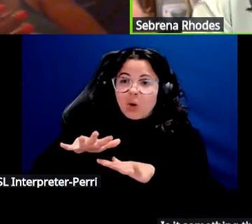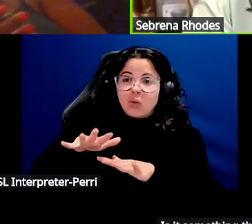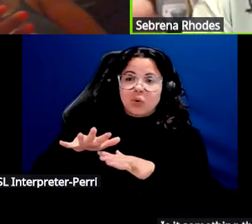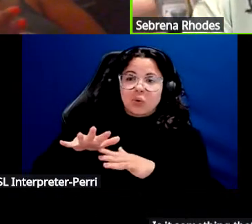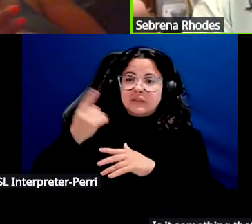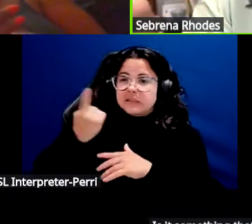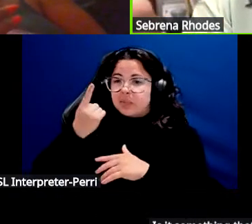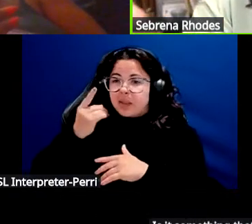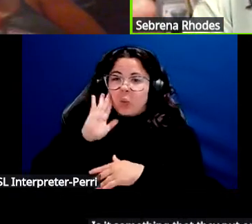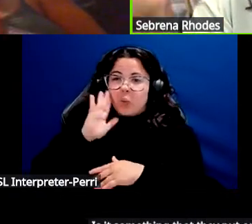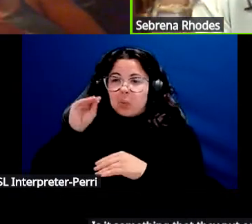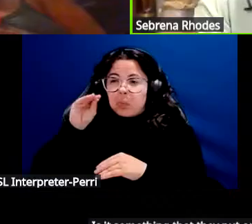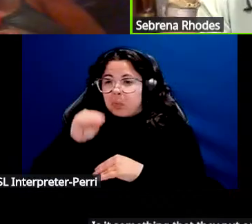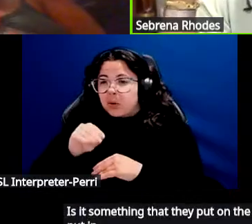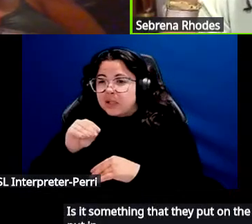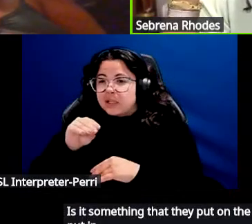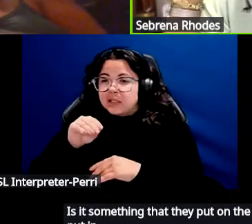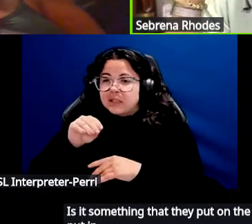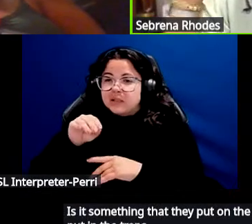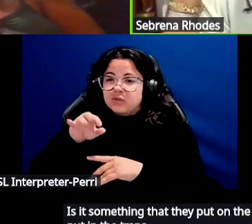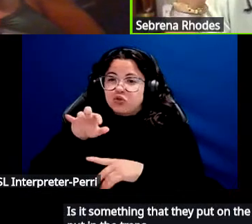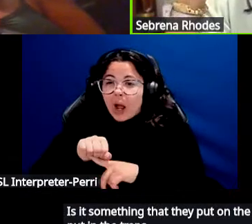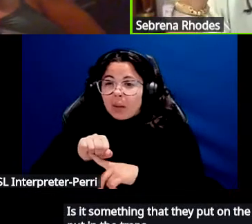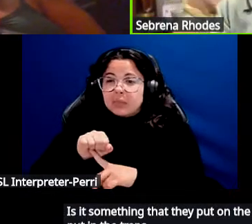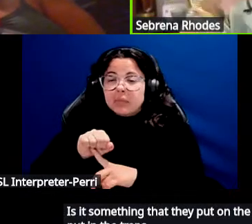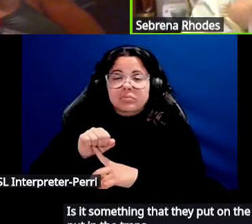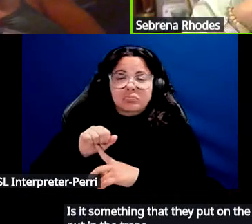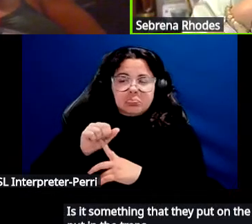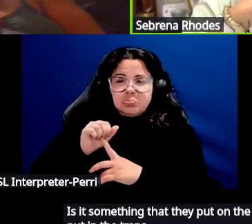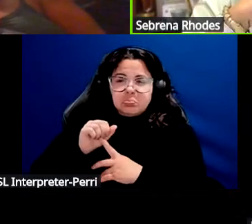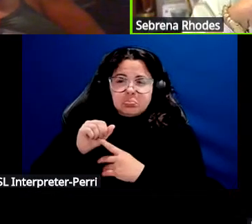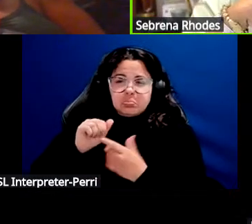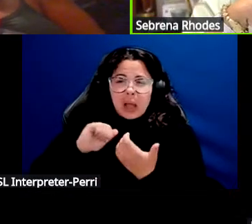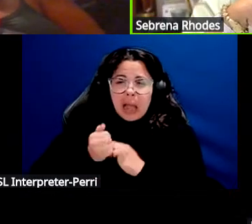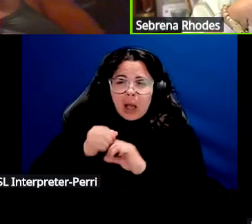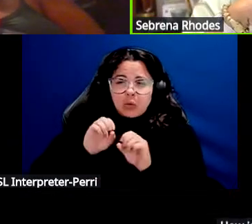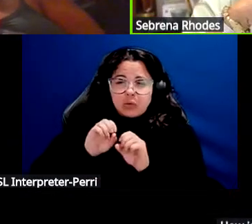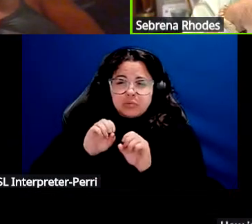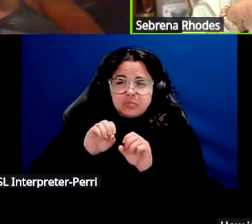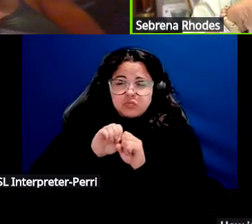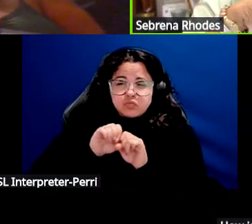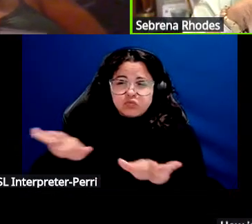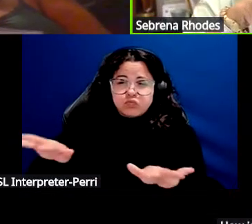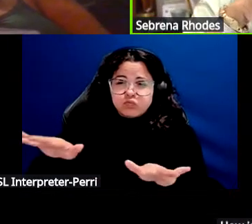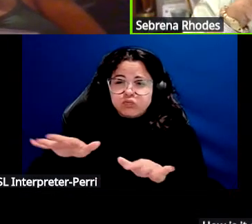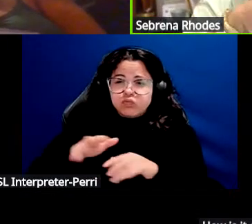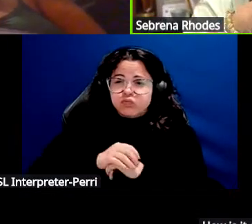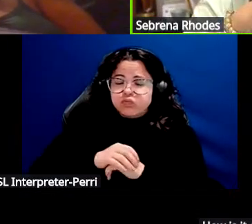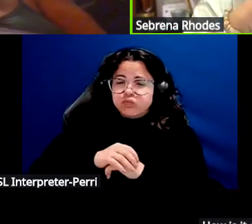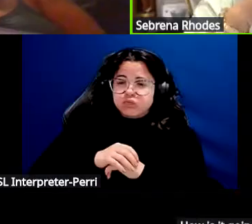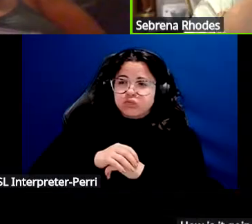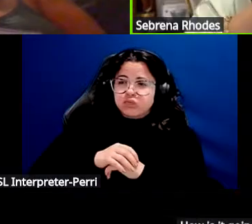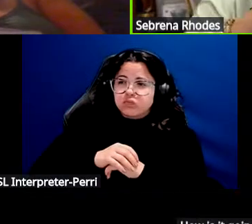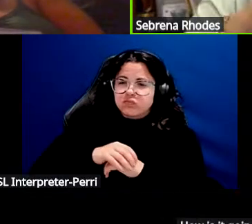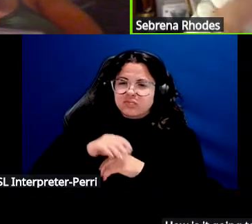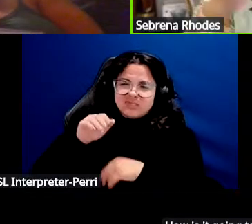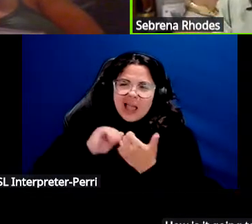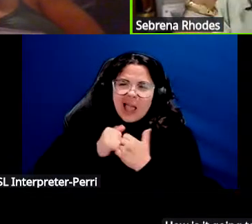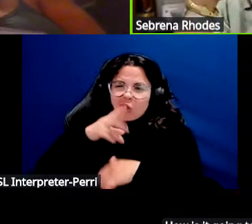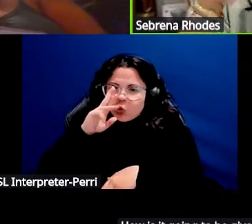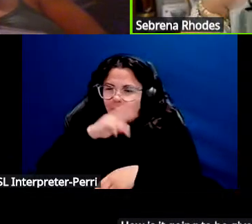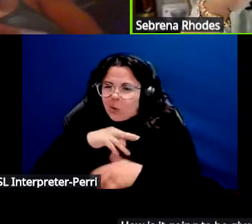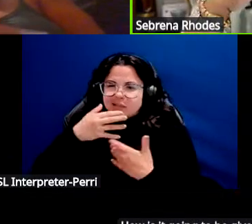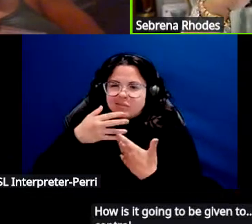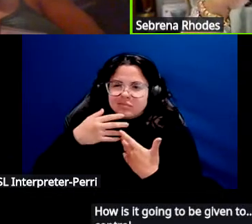or something that they're going to put in the traps? How is it going to be given to, how's the rats going to get this birth